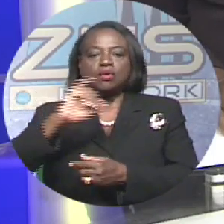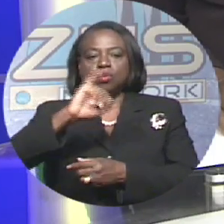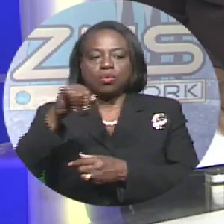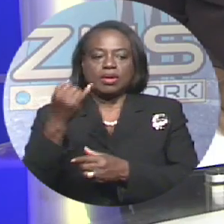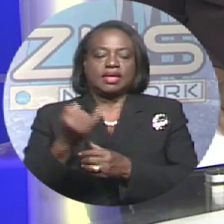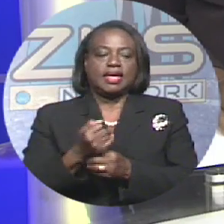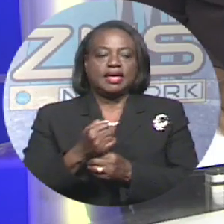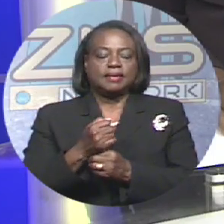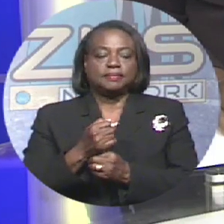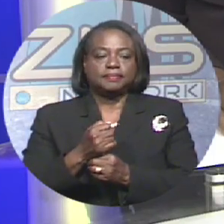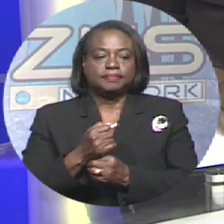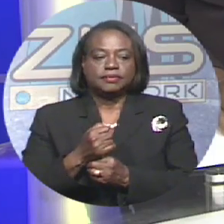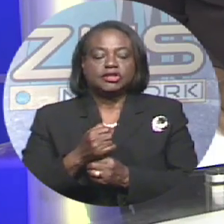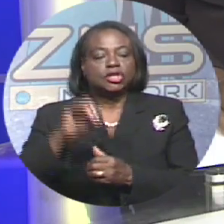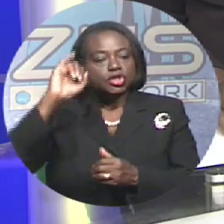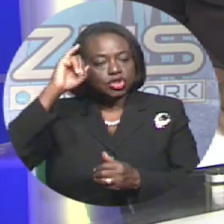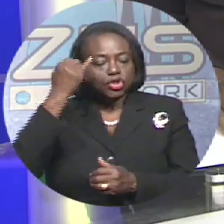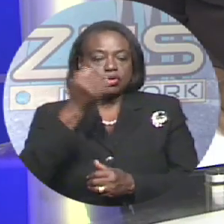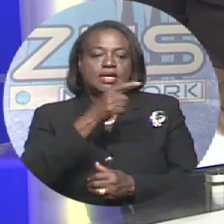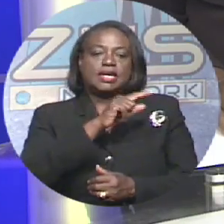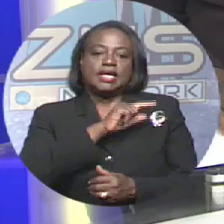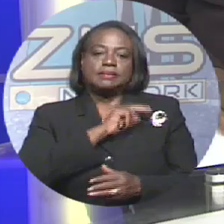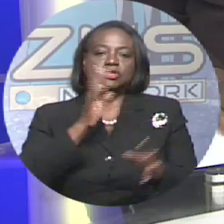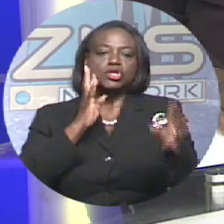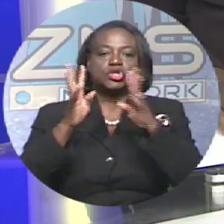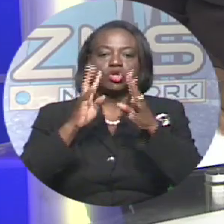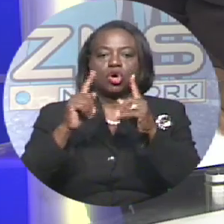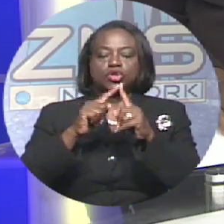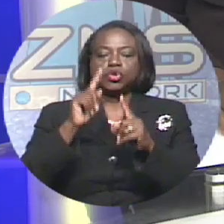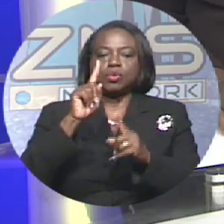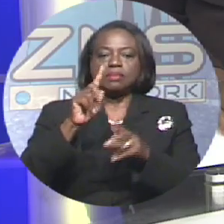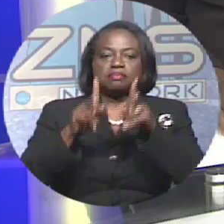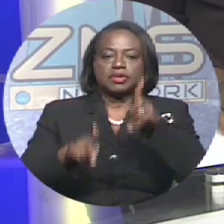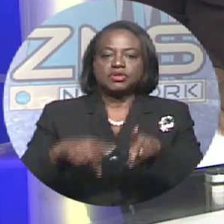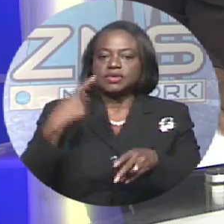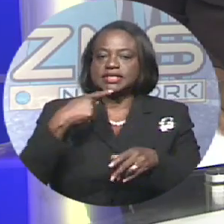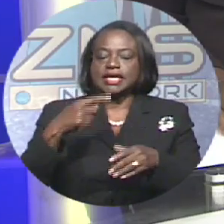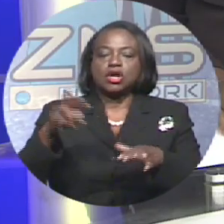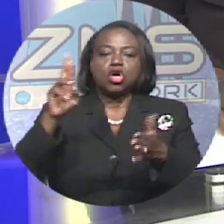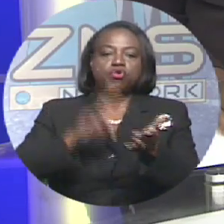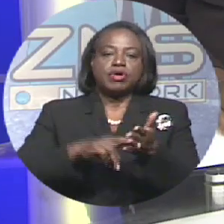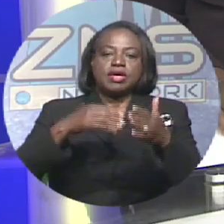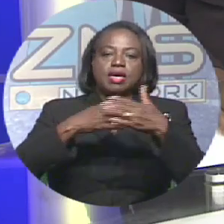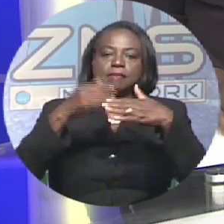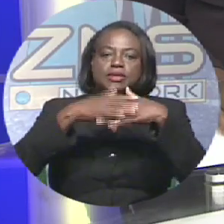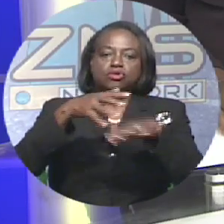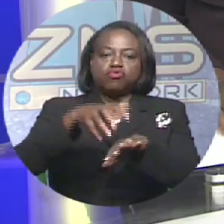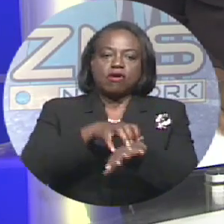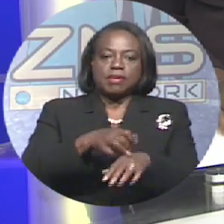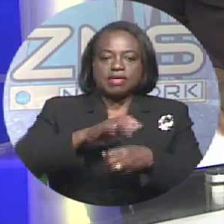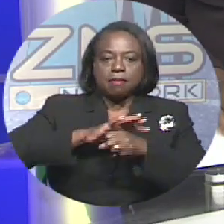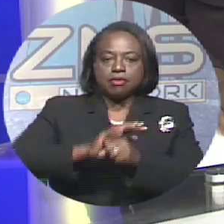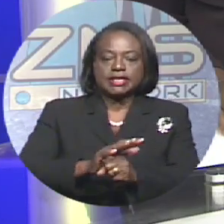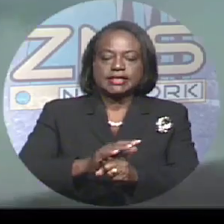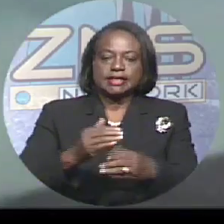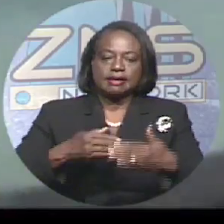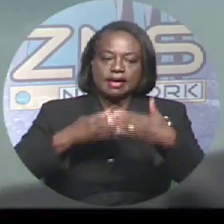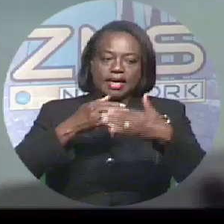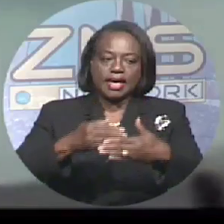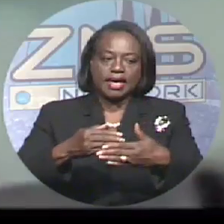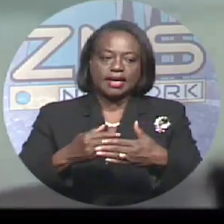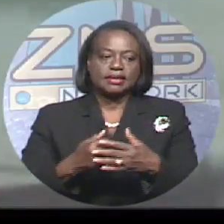behind. Our Julian Gibson talked to one of the grocers who says rebuilding has been rough, but they are pressing ahead.